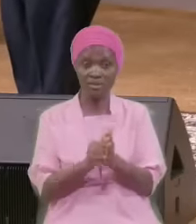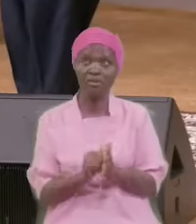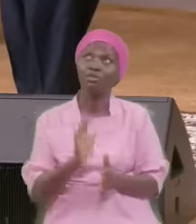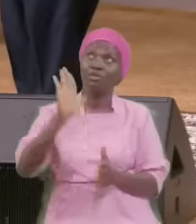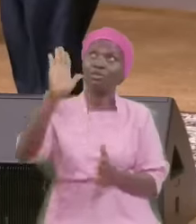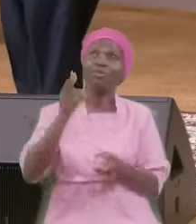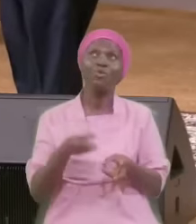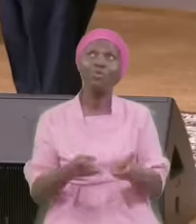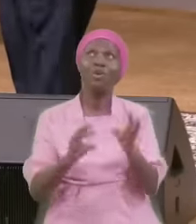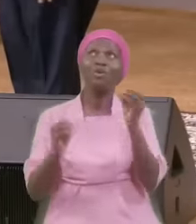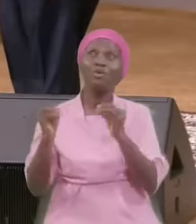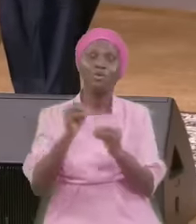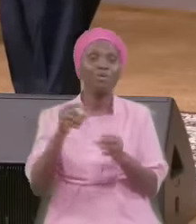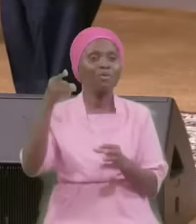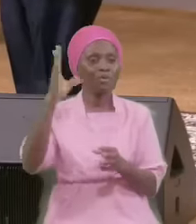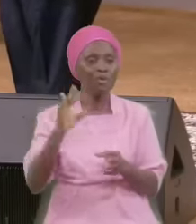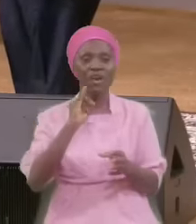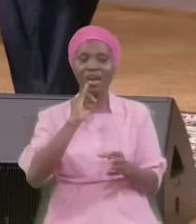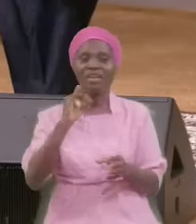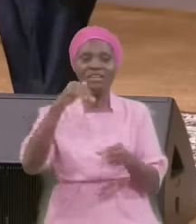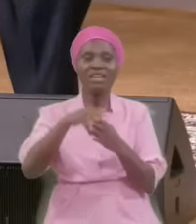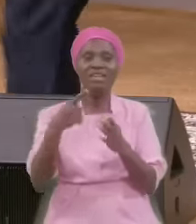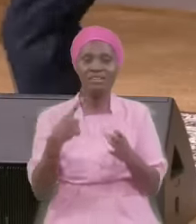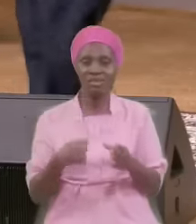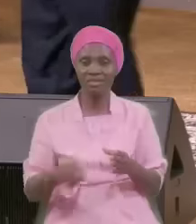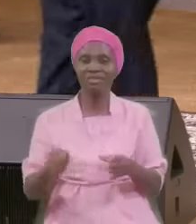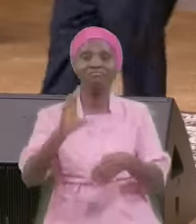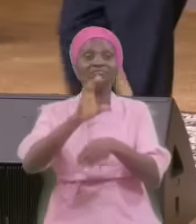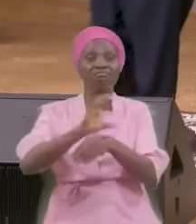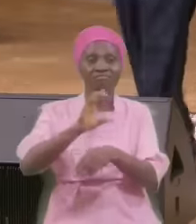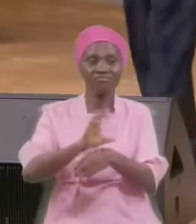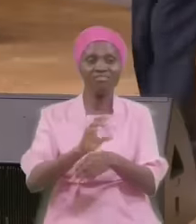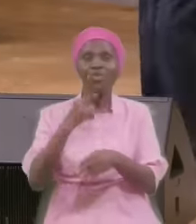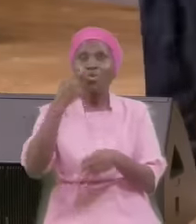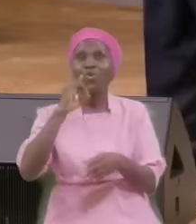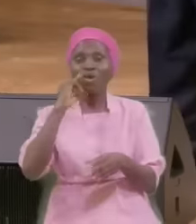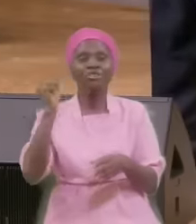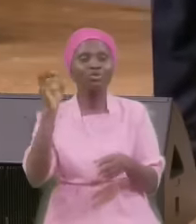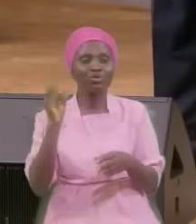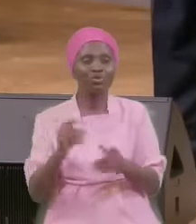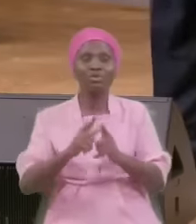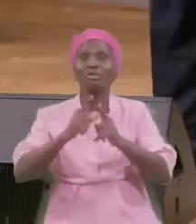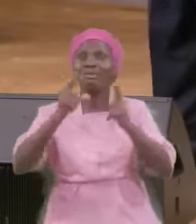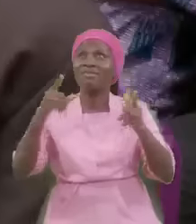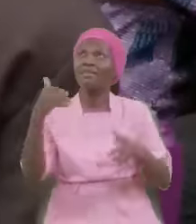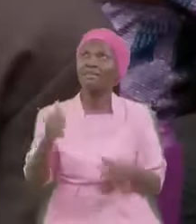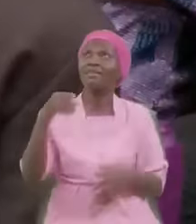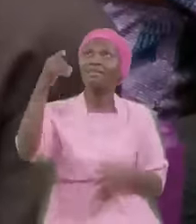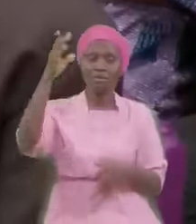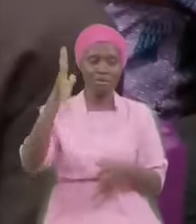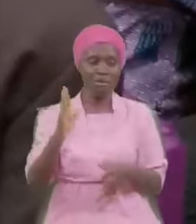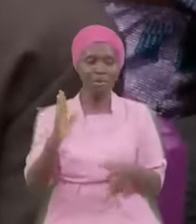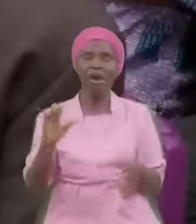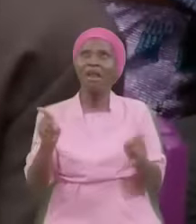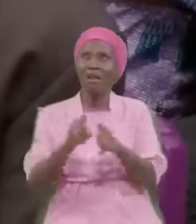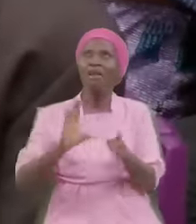O God, is in the sanctuary. Who is so great a God as our